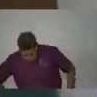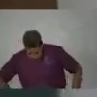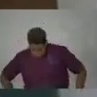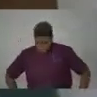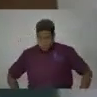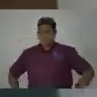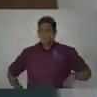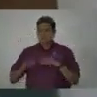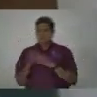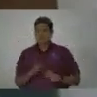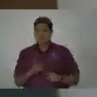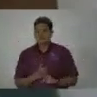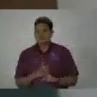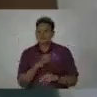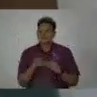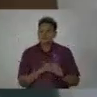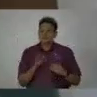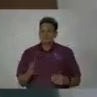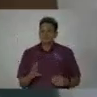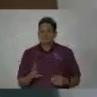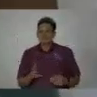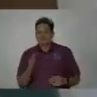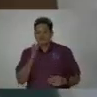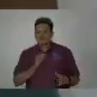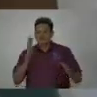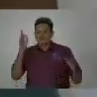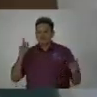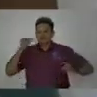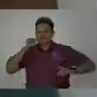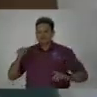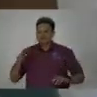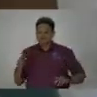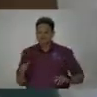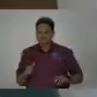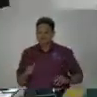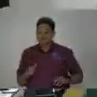House Leader. Madam Speaker, the